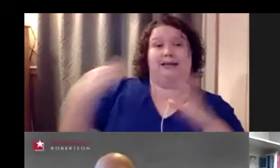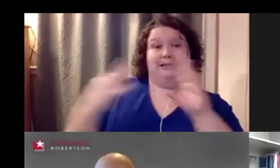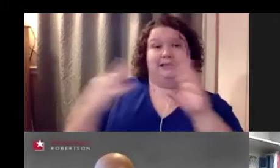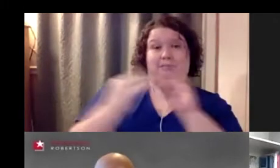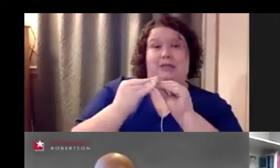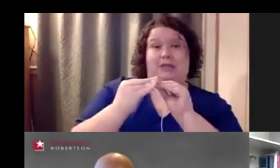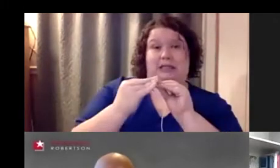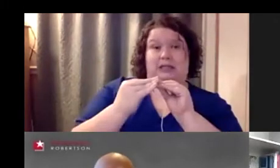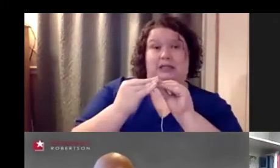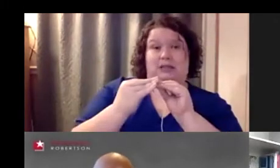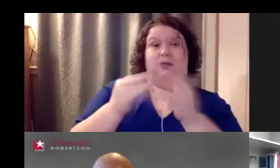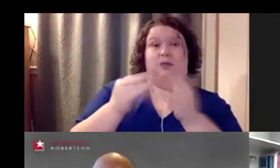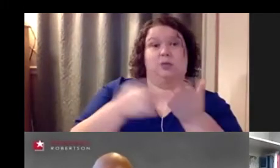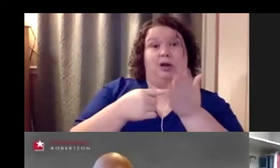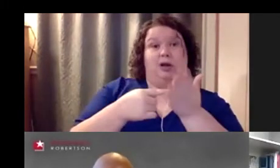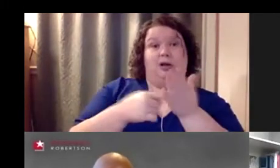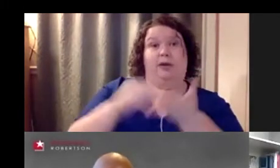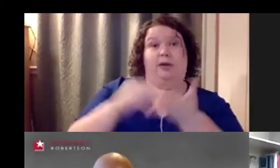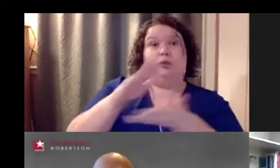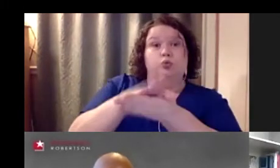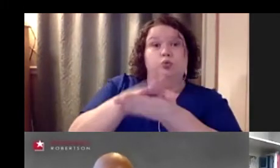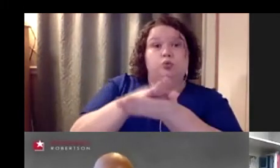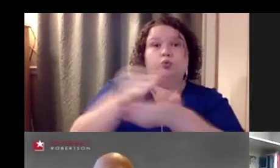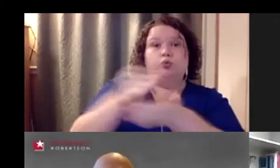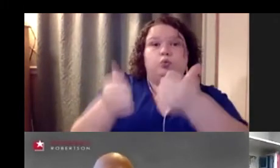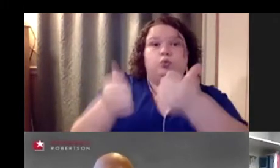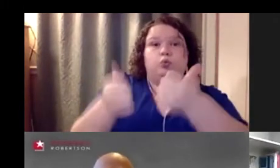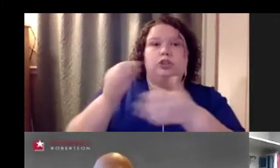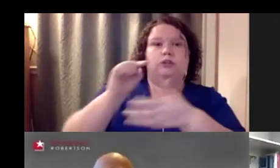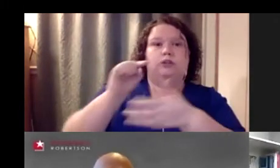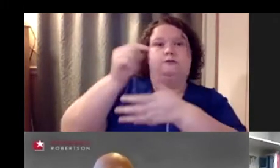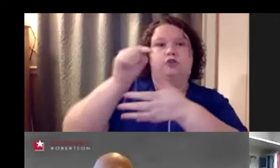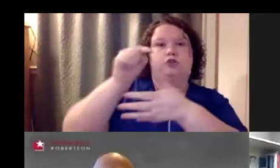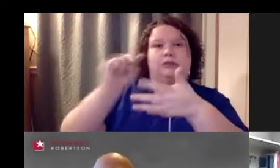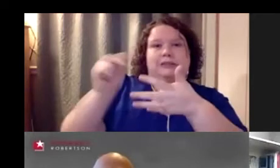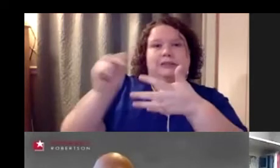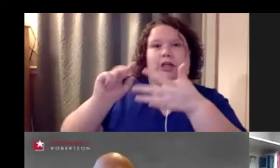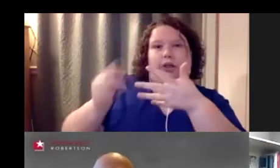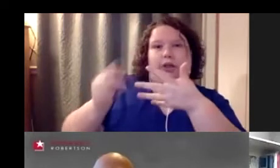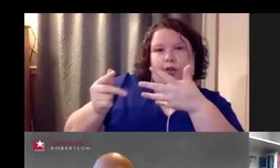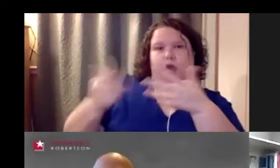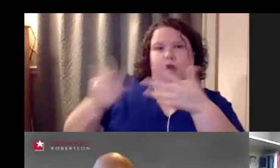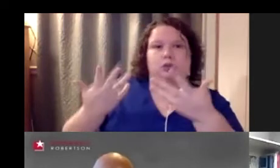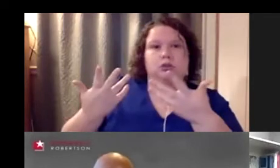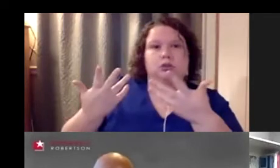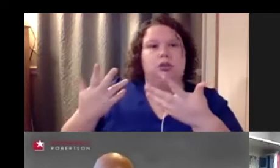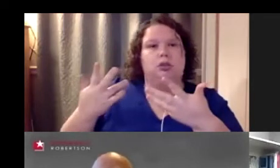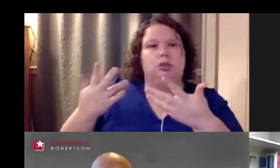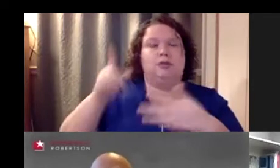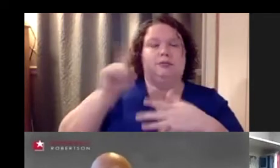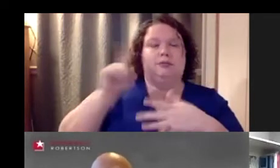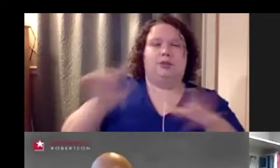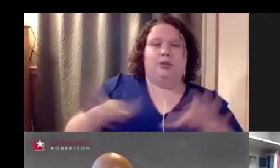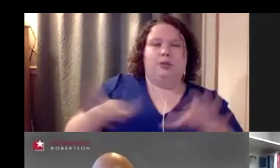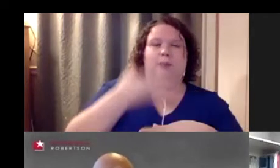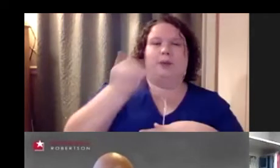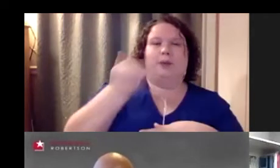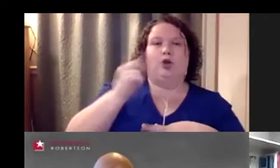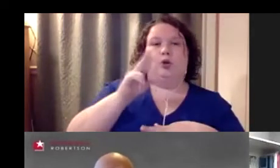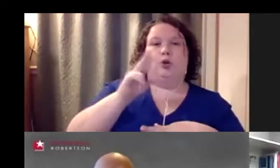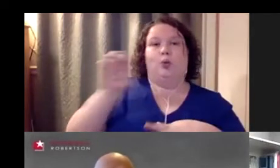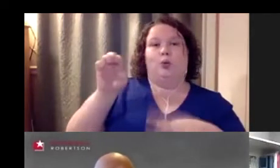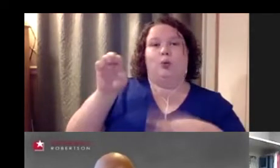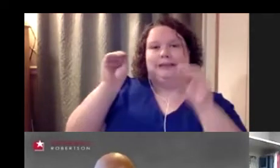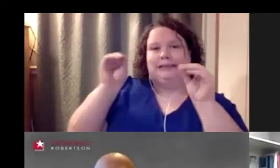prioritizing, and perhaps we should have done a little better job of reteaching that this evening. And I apologize for my voice